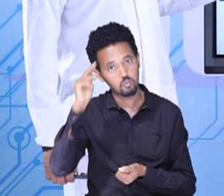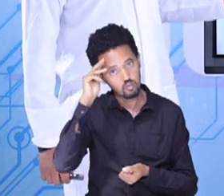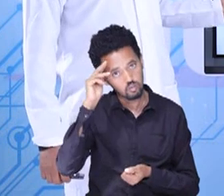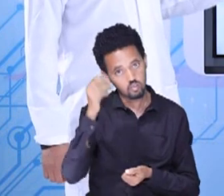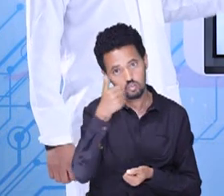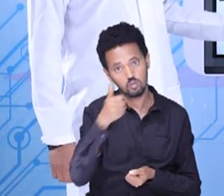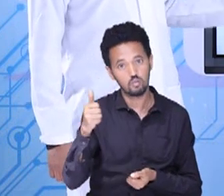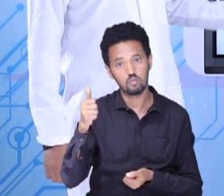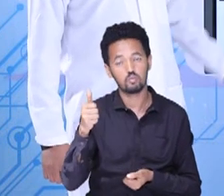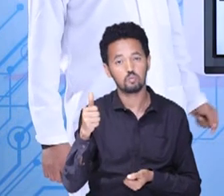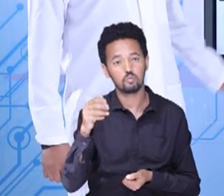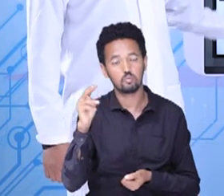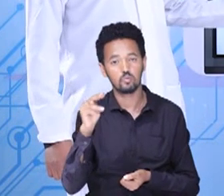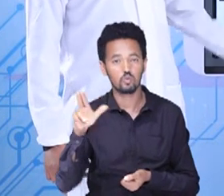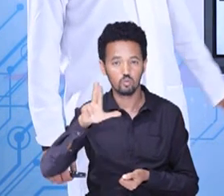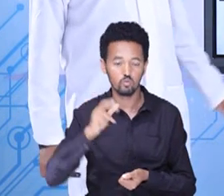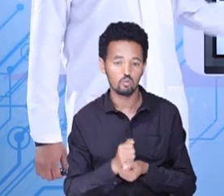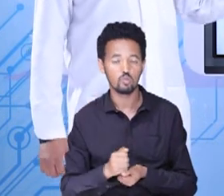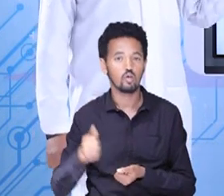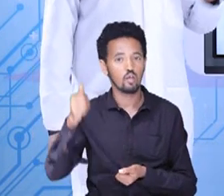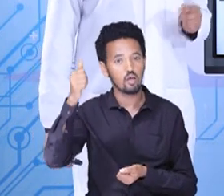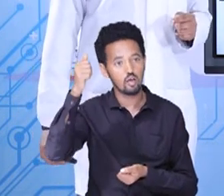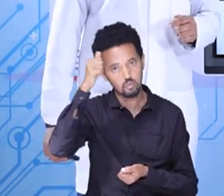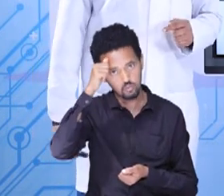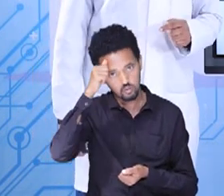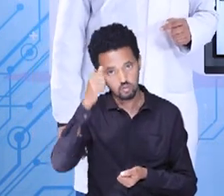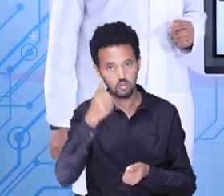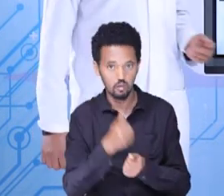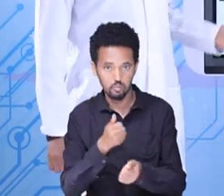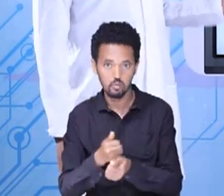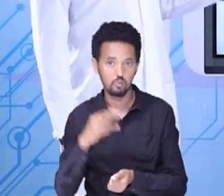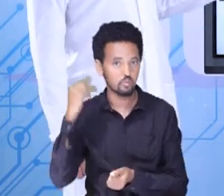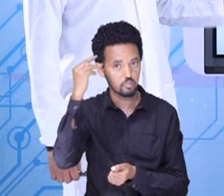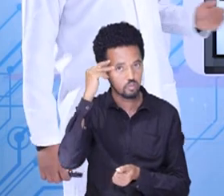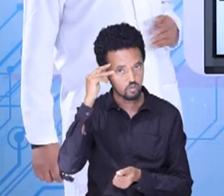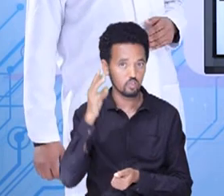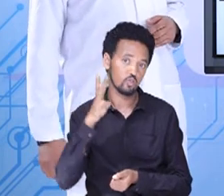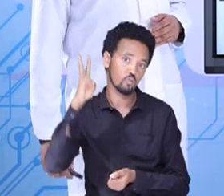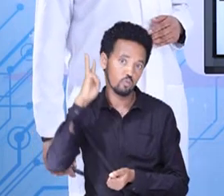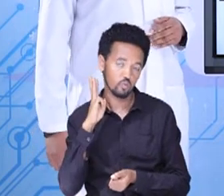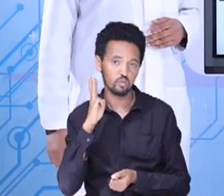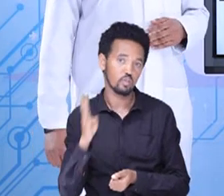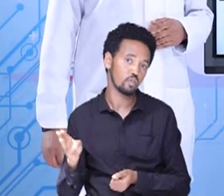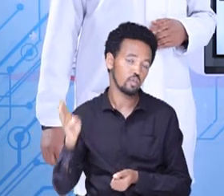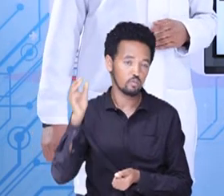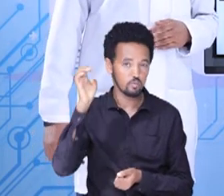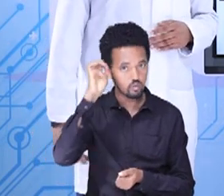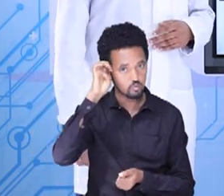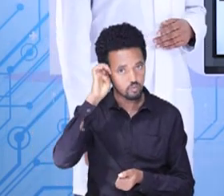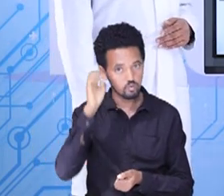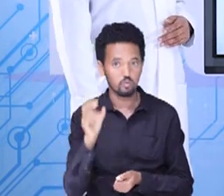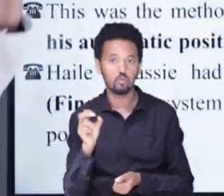as ambassadorial post. Abiy Ababa, he was minister of war. Yilma Deresa, he was minister